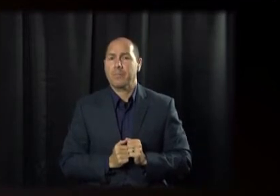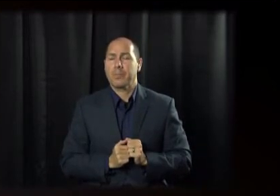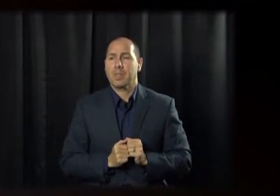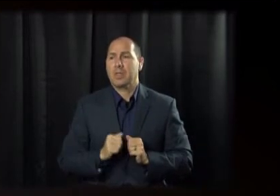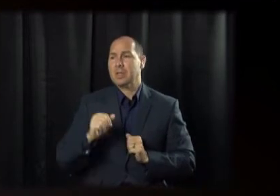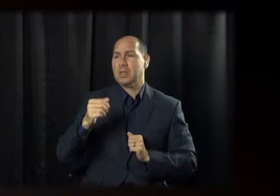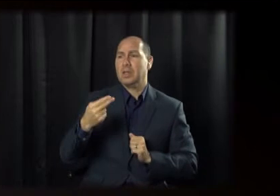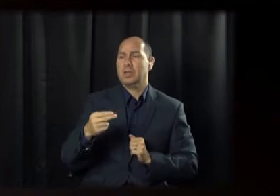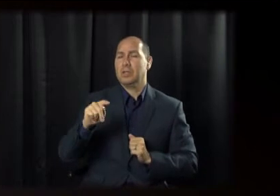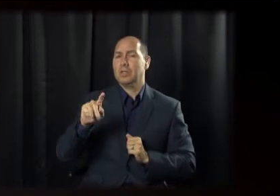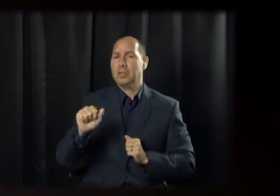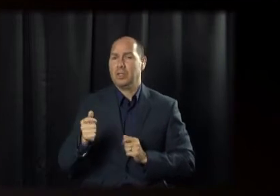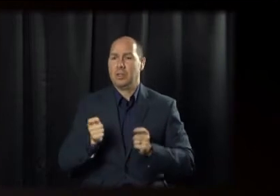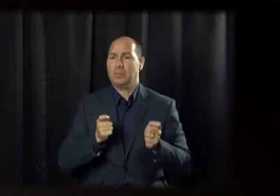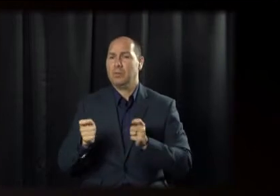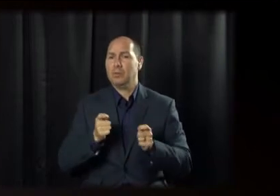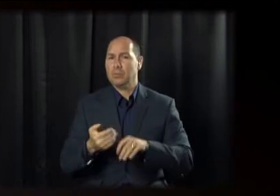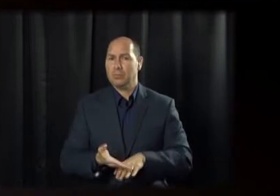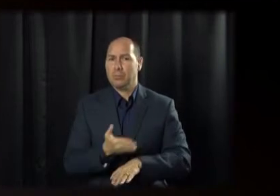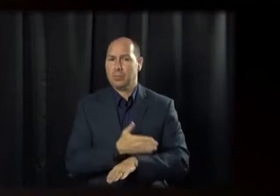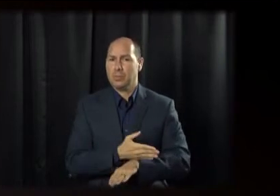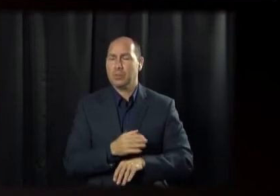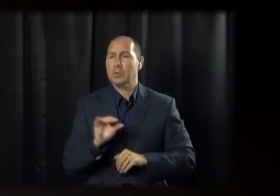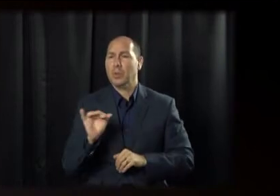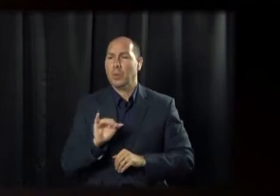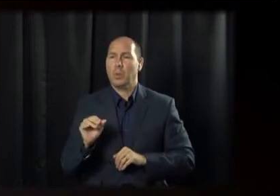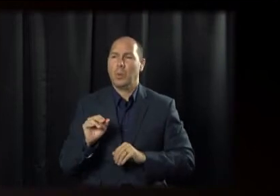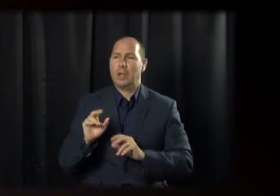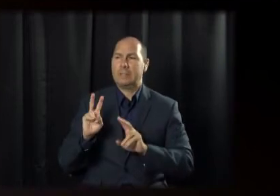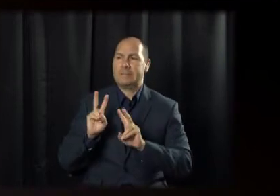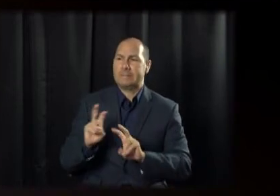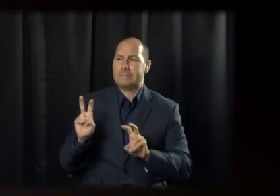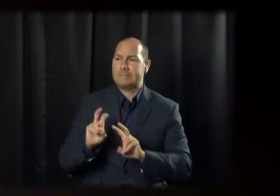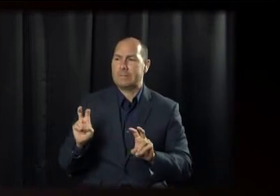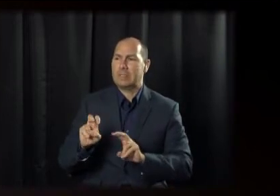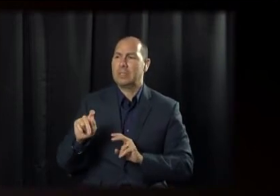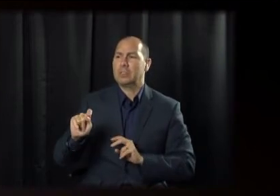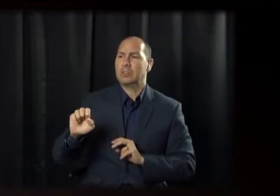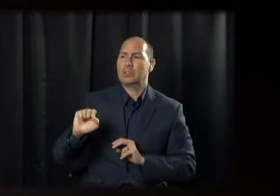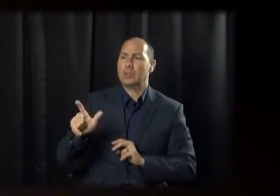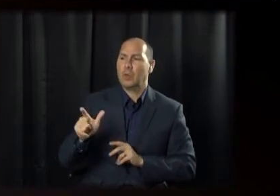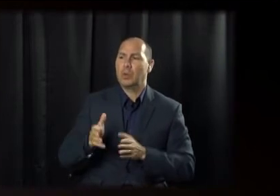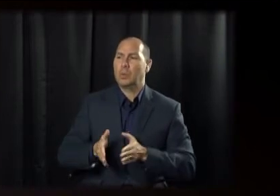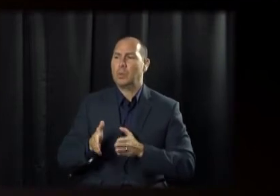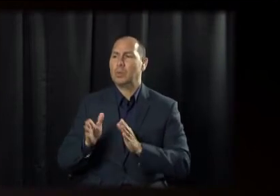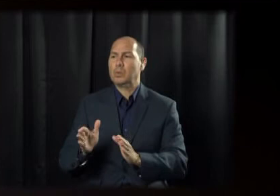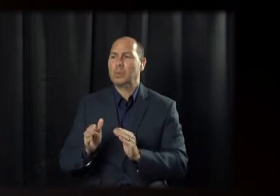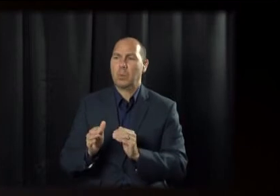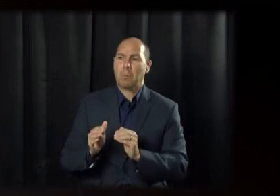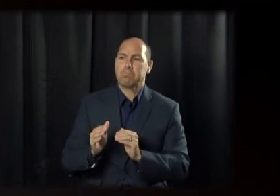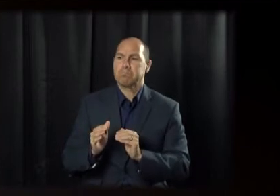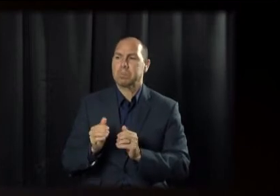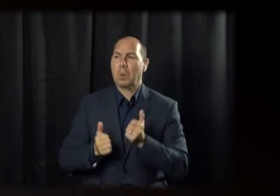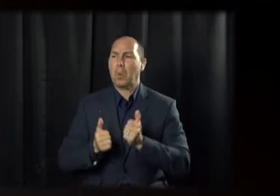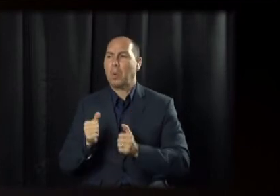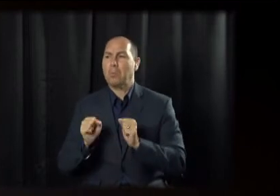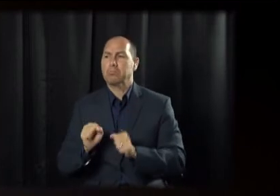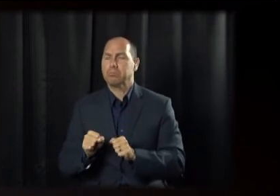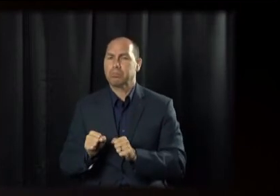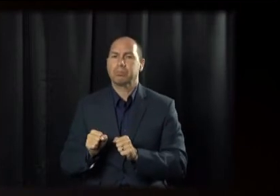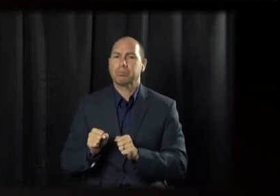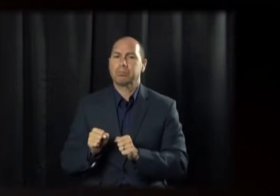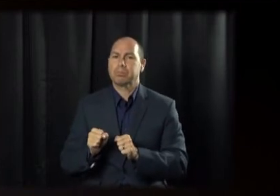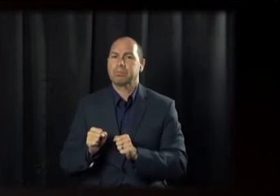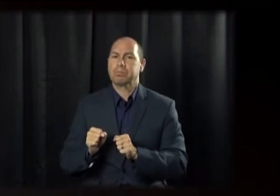HTA's operations, exploring additional concessions for remaining toll roads, and restructuring legacy debt obligations to a